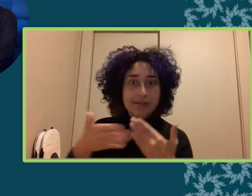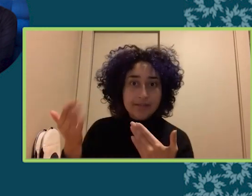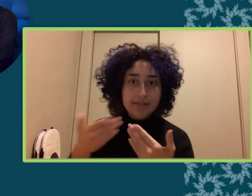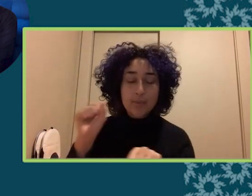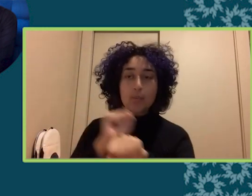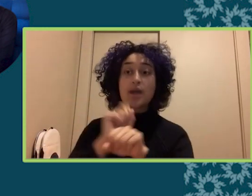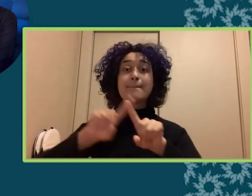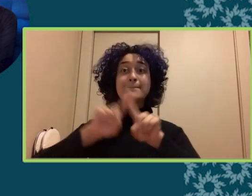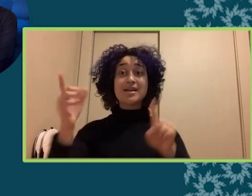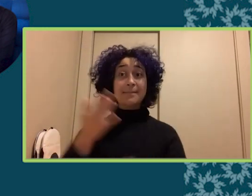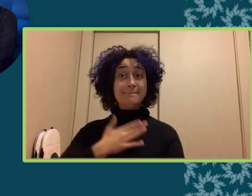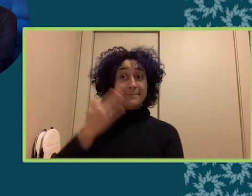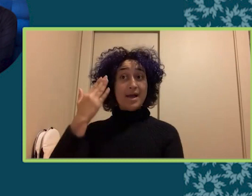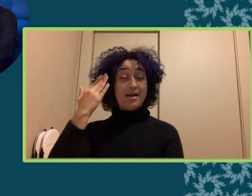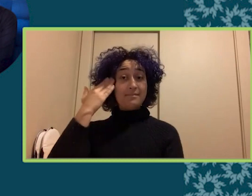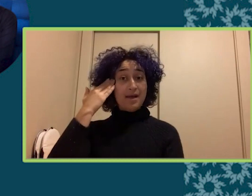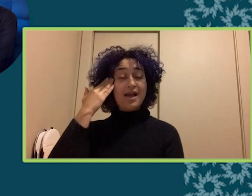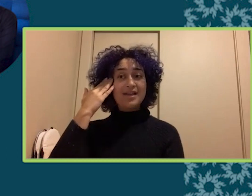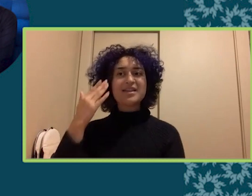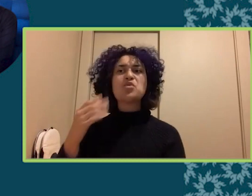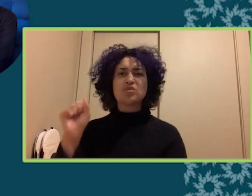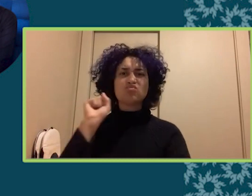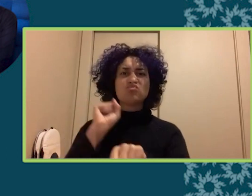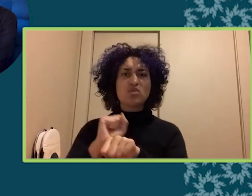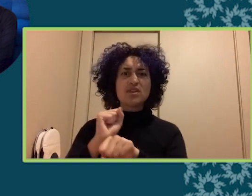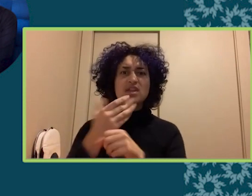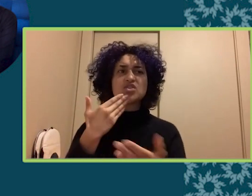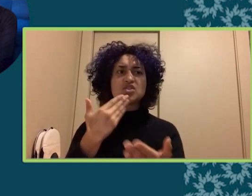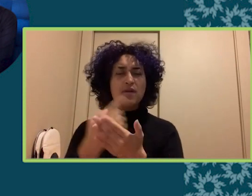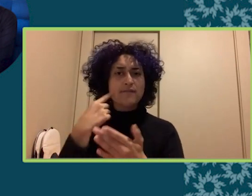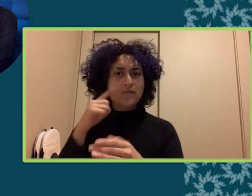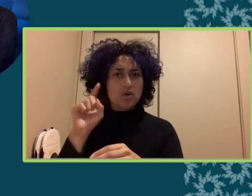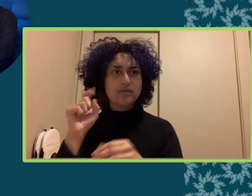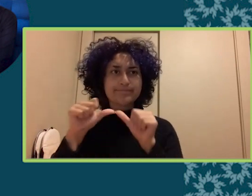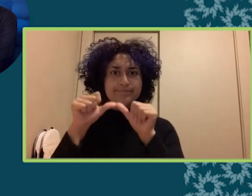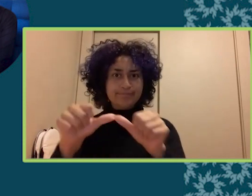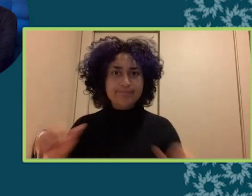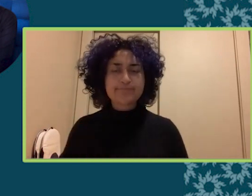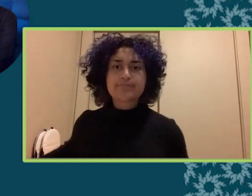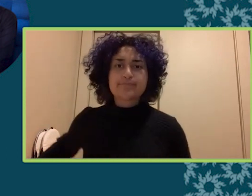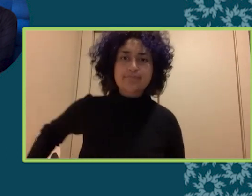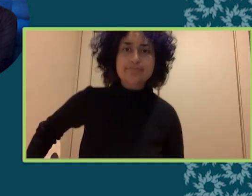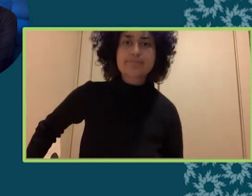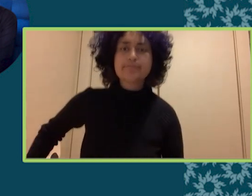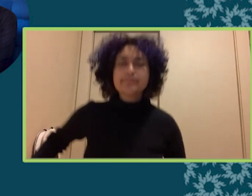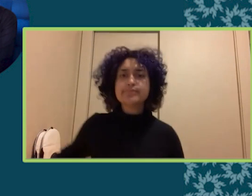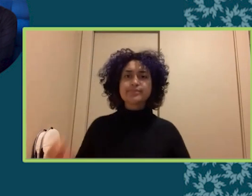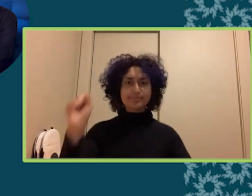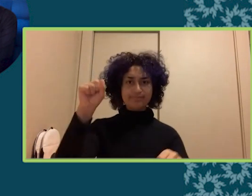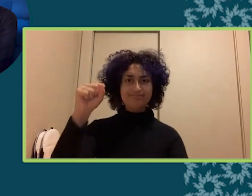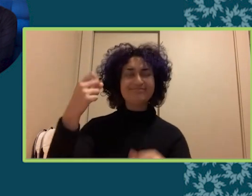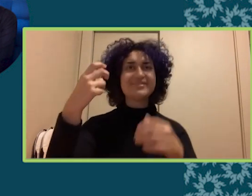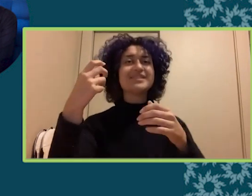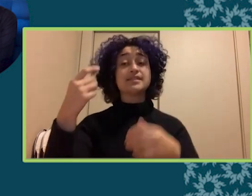absolutely, in my mind, work that is worthy of effort. Yes, yes. I mean, this is Lindsey. Even if I